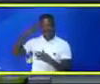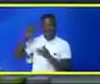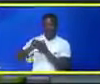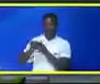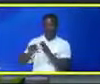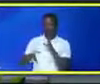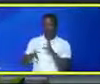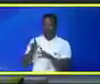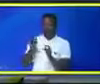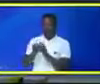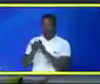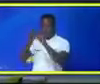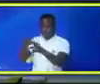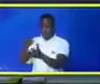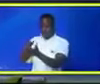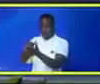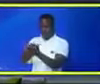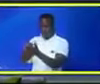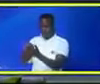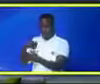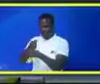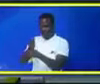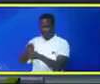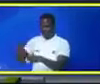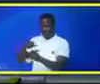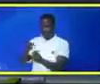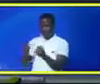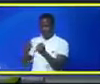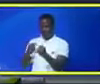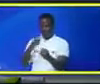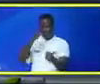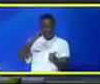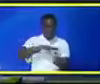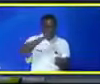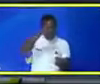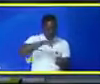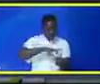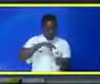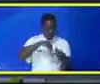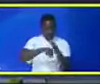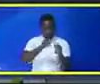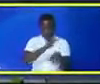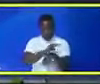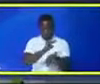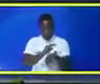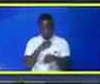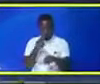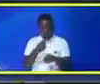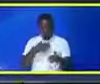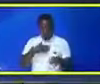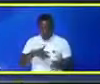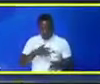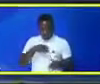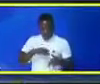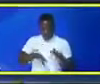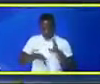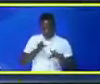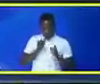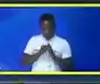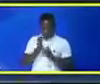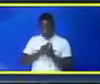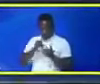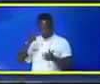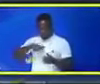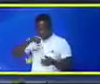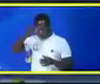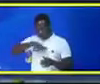weary. This is particularly to men and women of God in ministry. I sense in my spirit that there are men and women of God